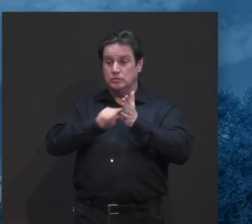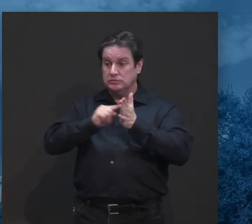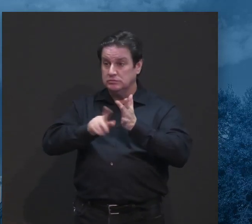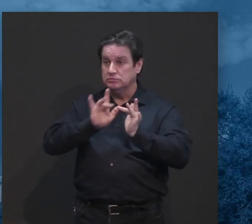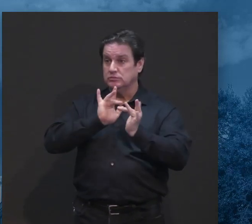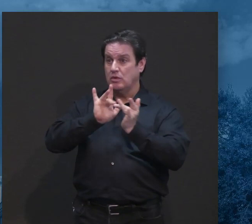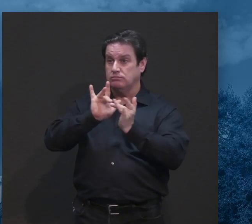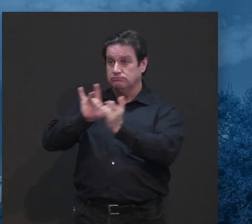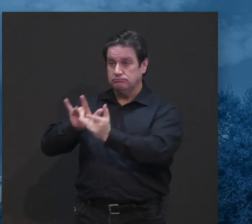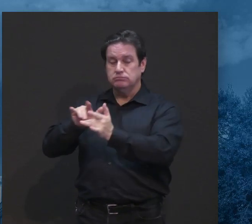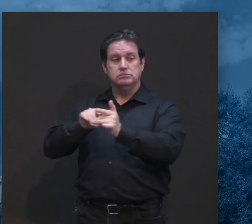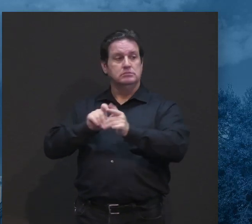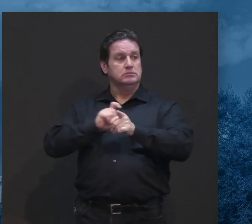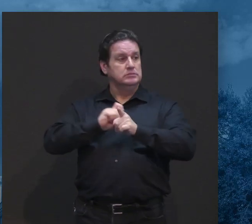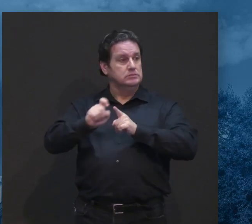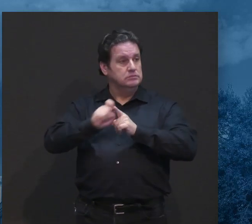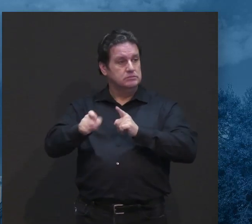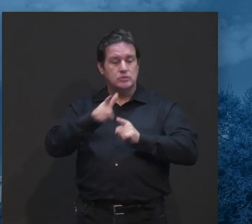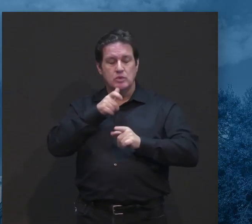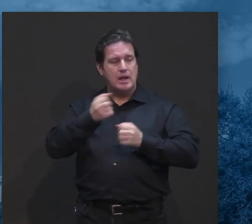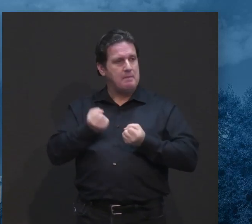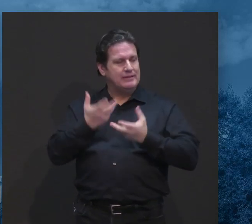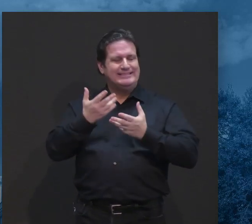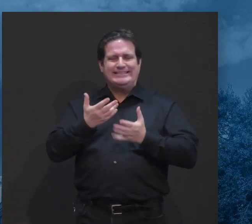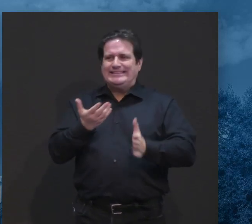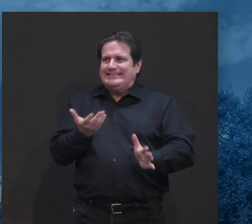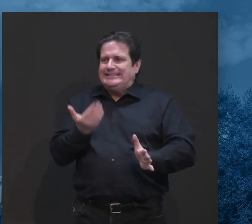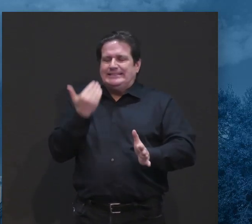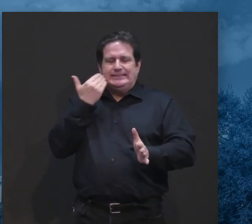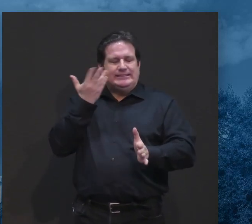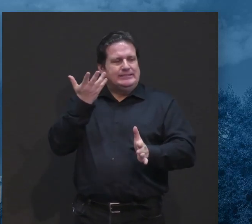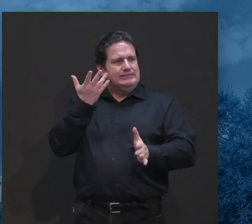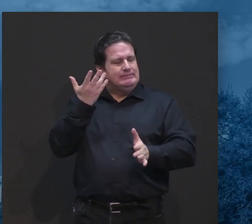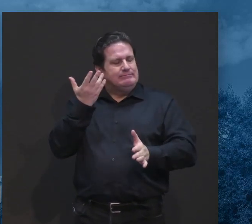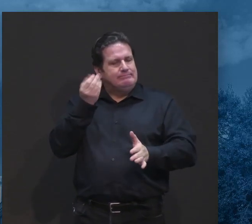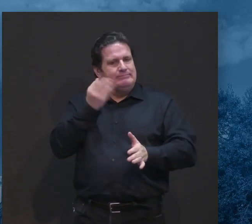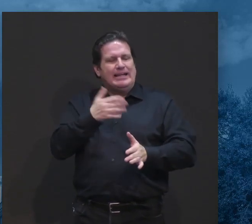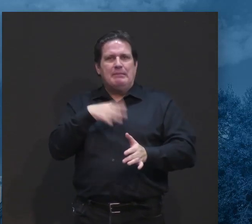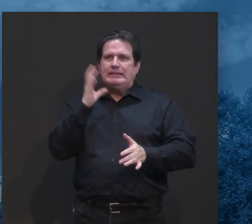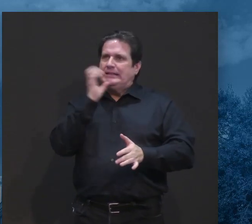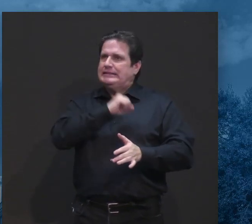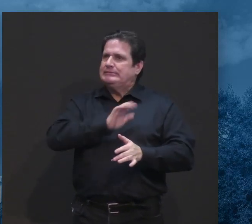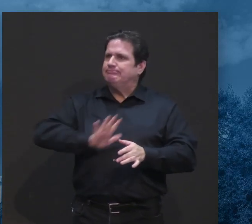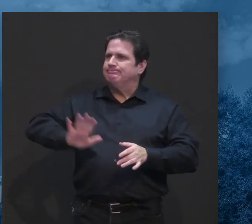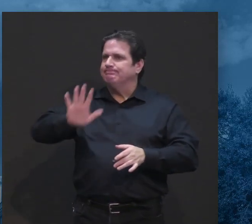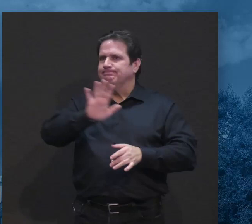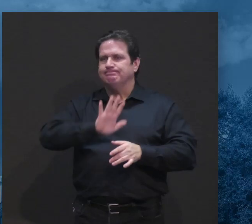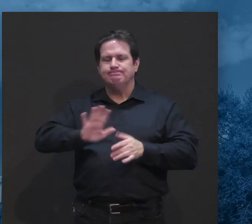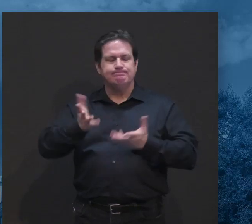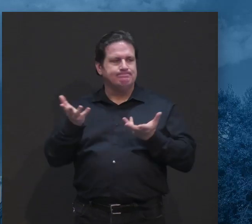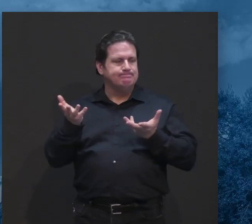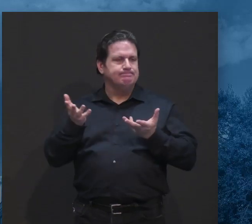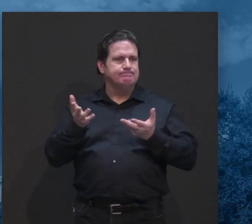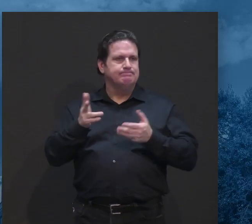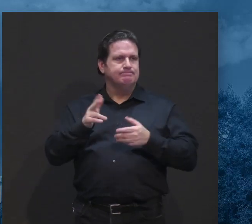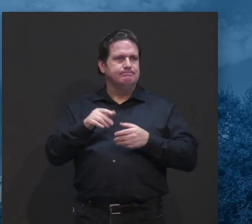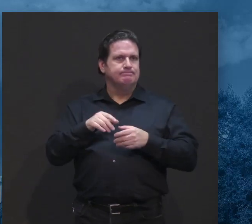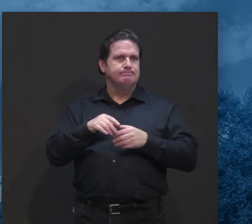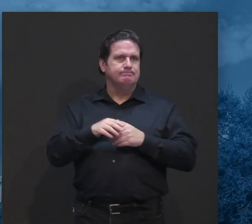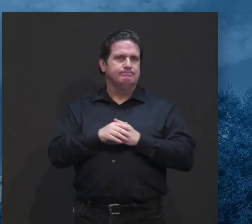additions? I will have to get back to you. If I were to make a guess, I'd say we were around